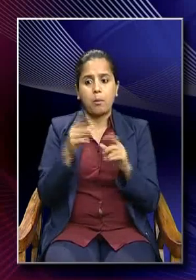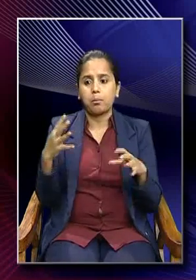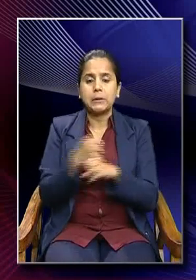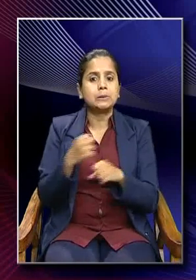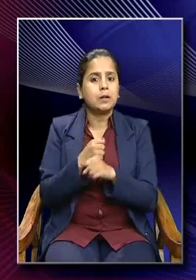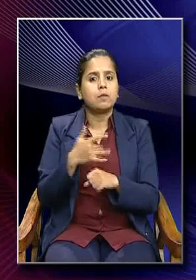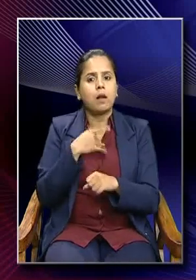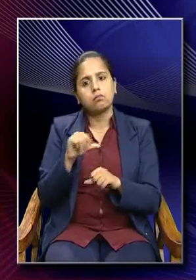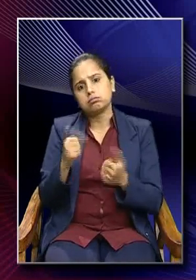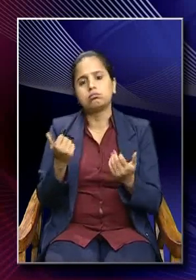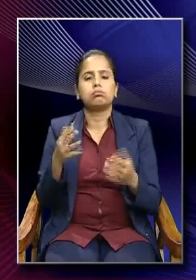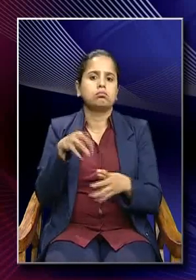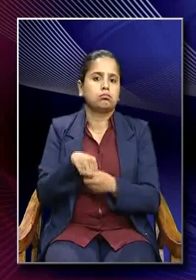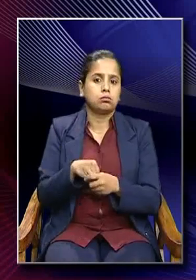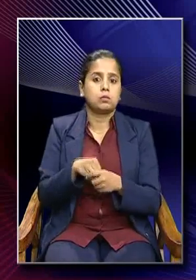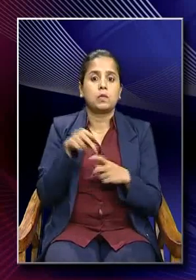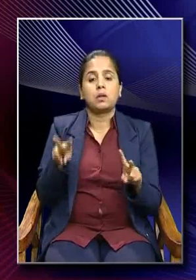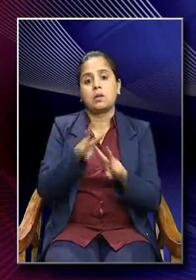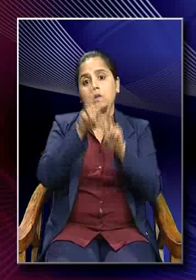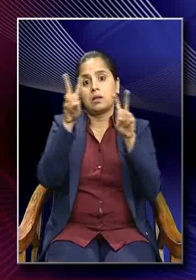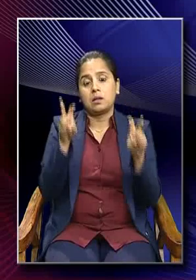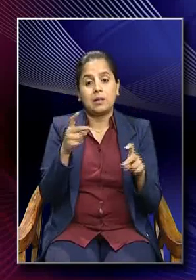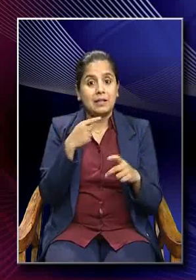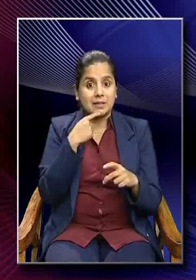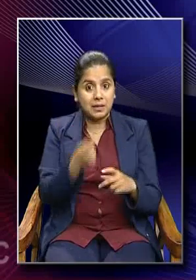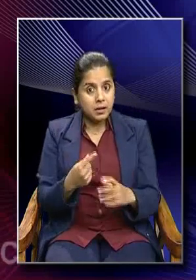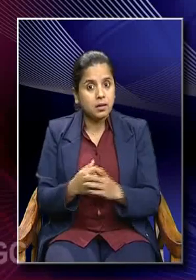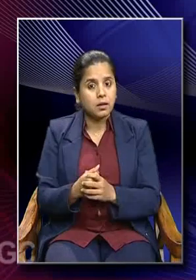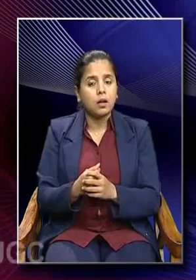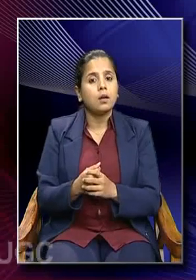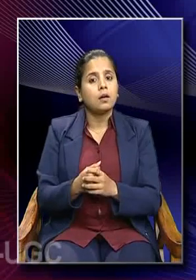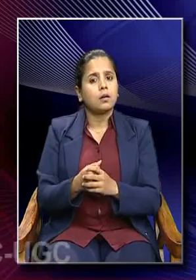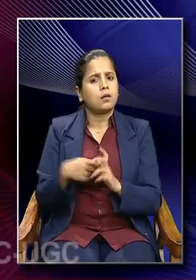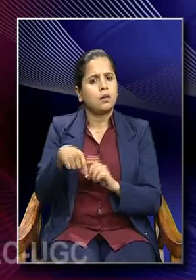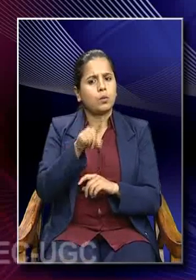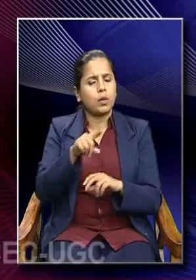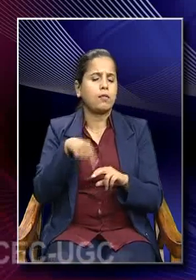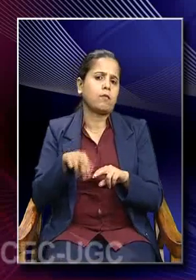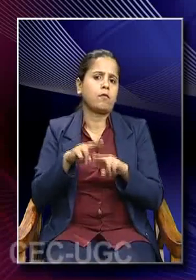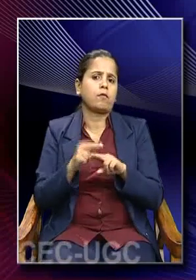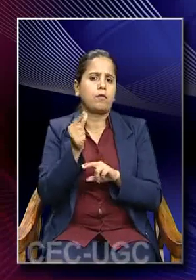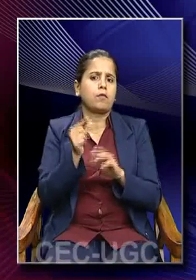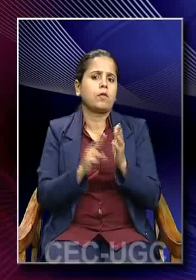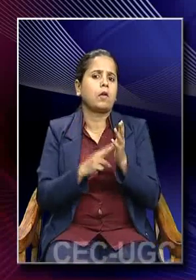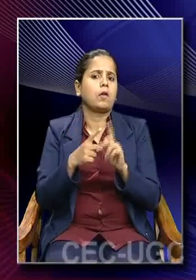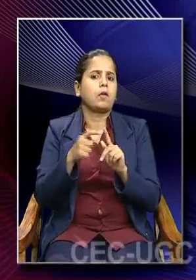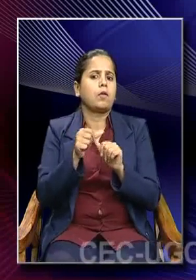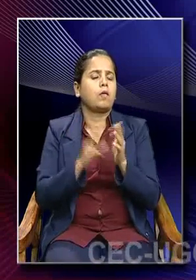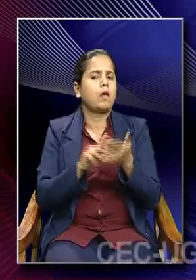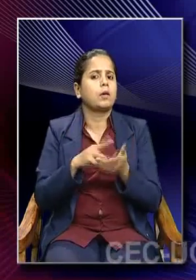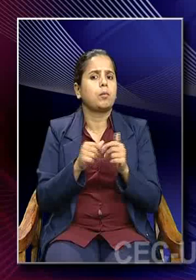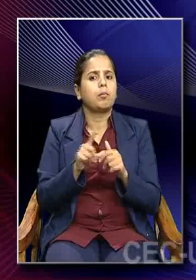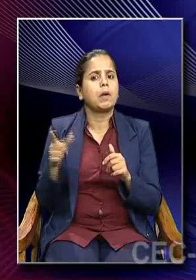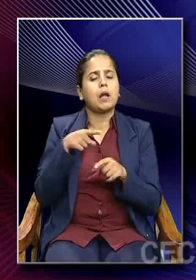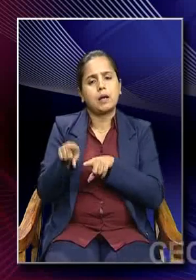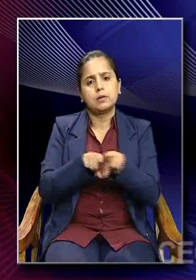up. Now, to quote such a system, one of the fundamental example, one of the remarkable example which we